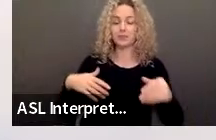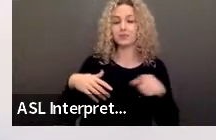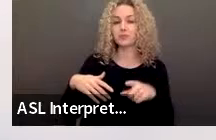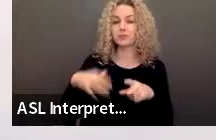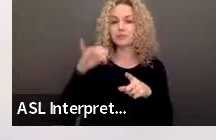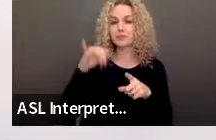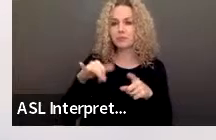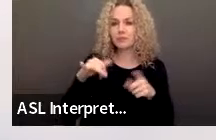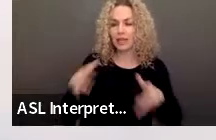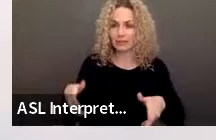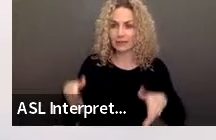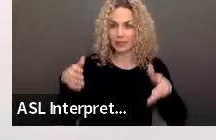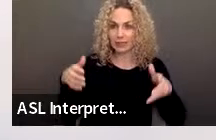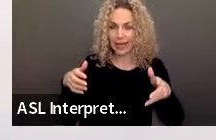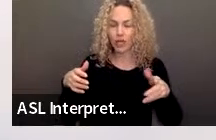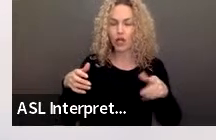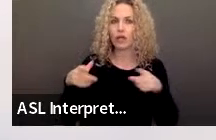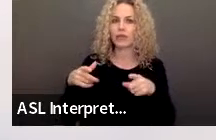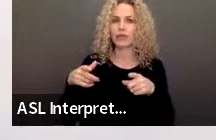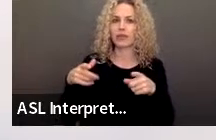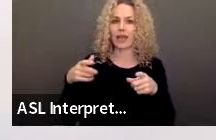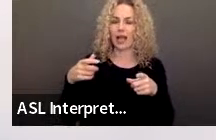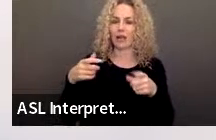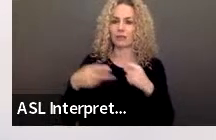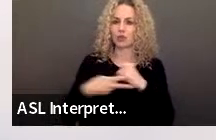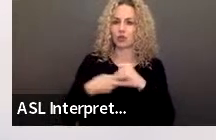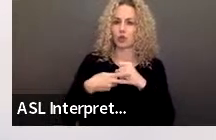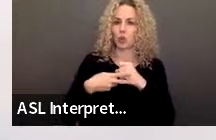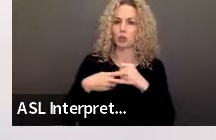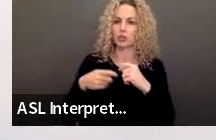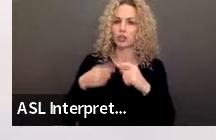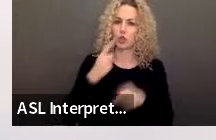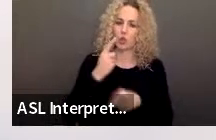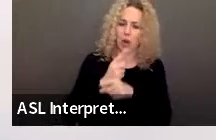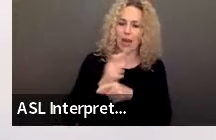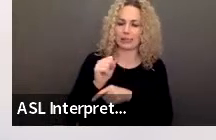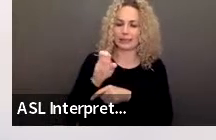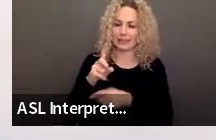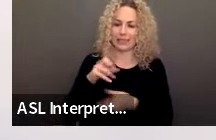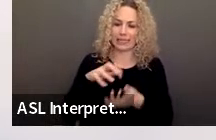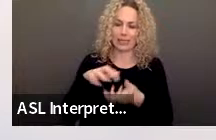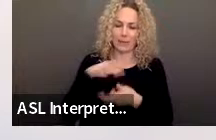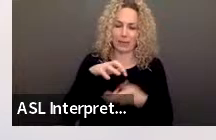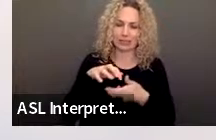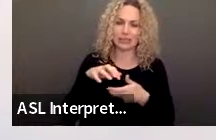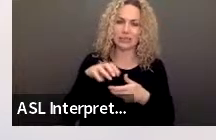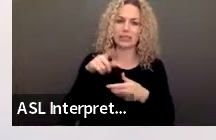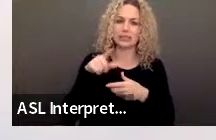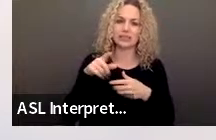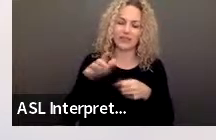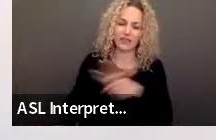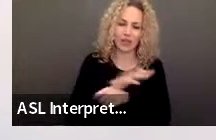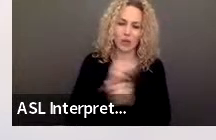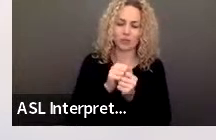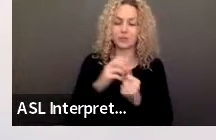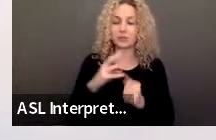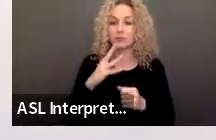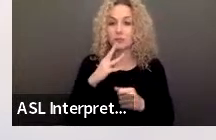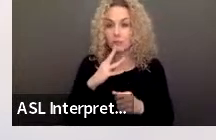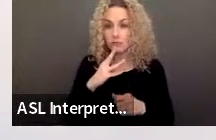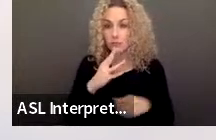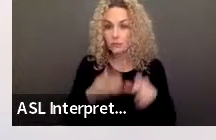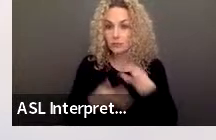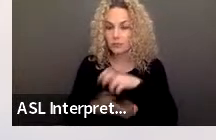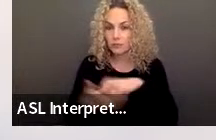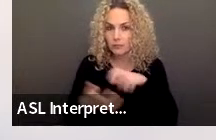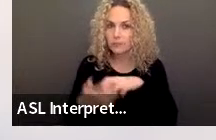is the container that then holds the correct seeding mix, which then gets filled with water and mixed